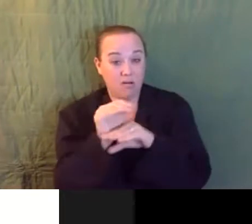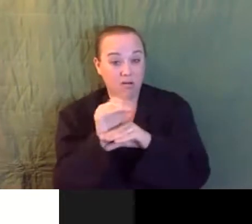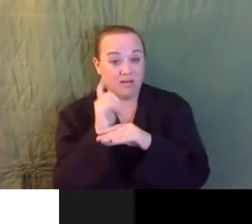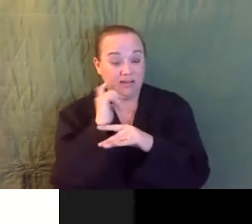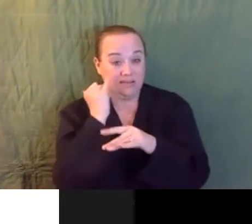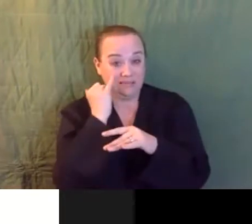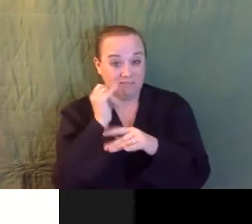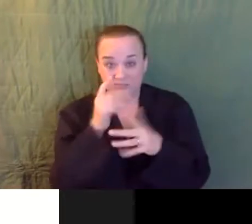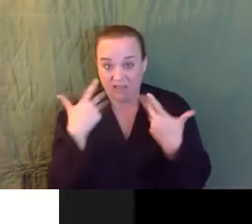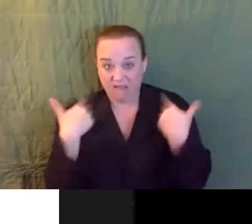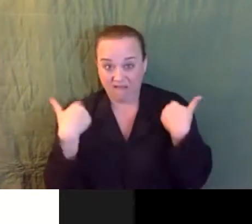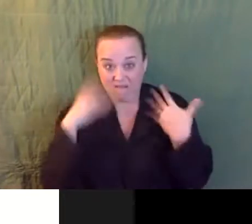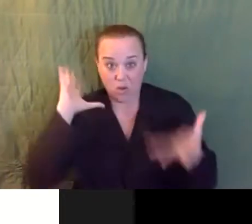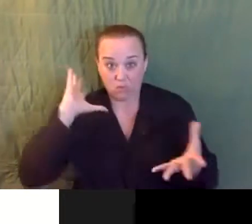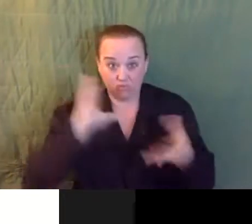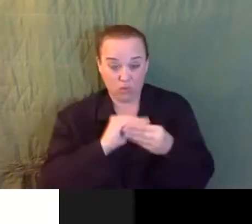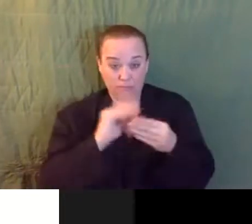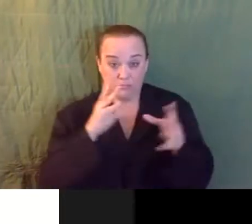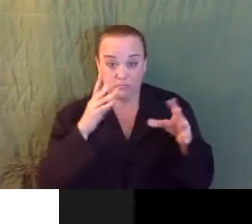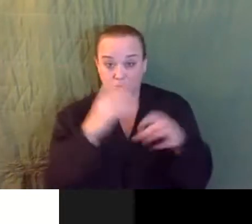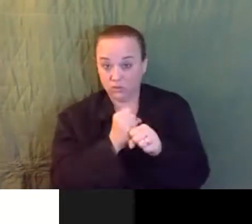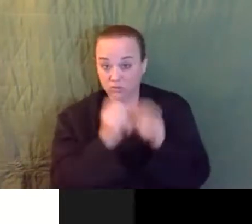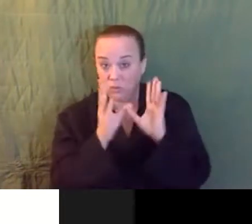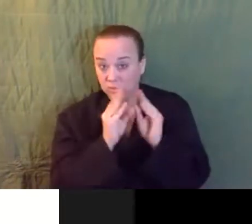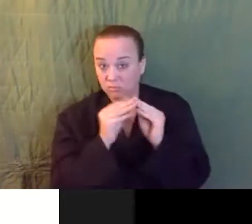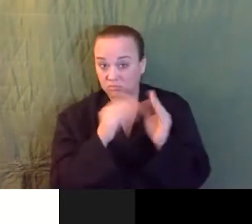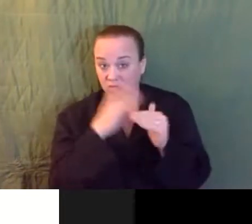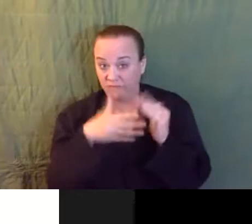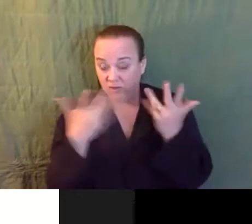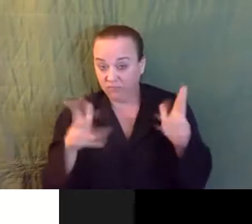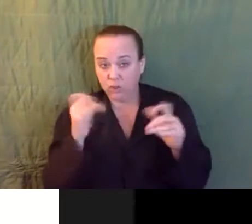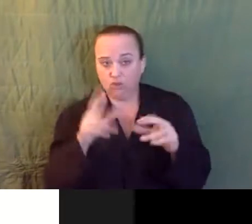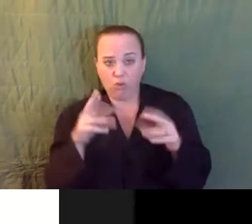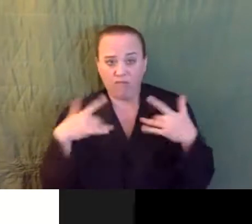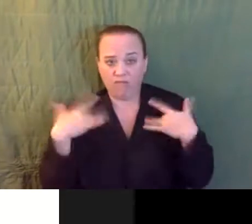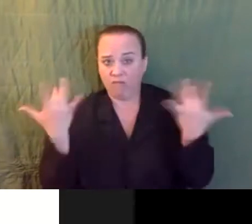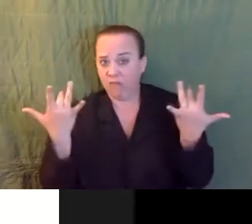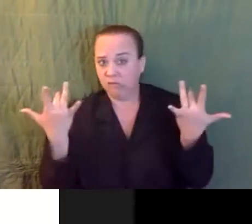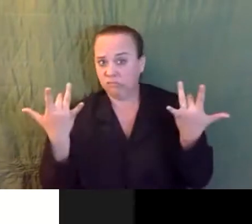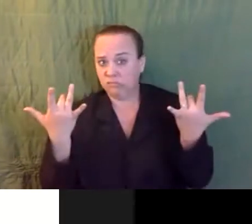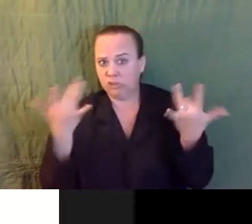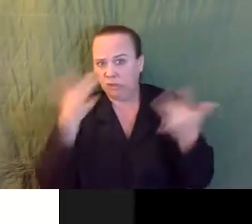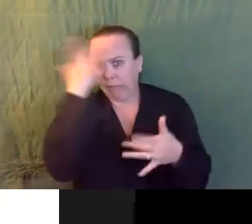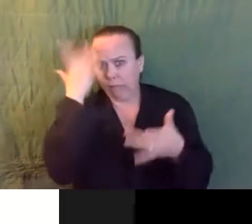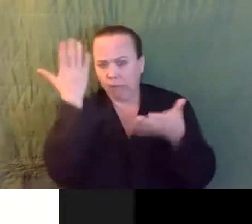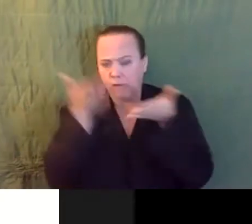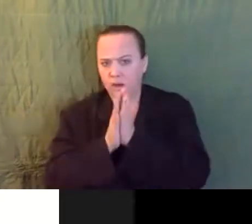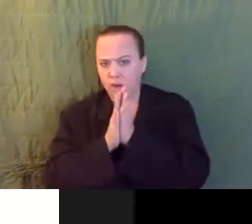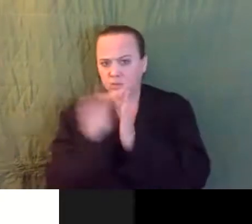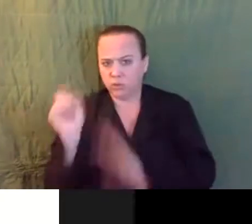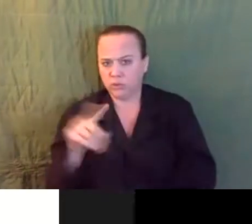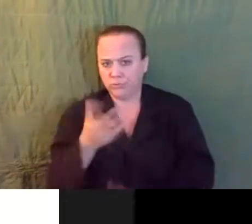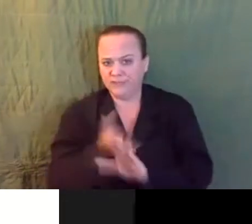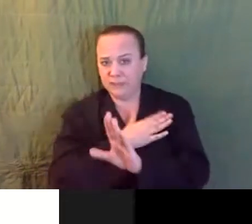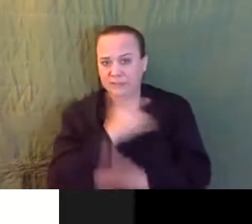up after the forums, or does the event? I forgot to ask that question.